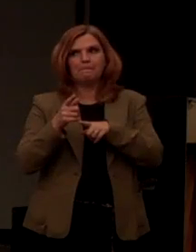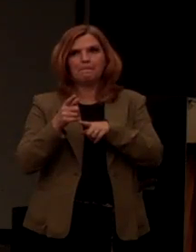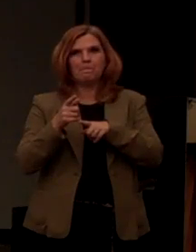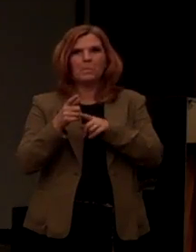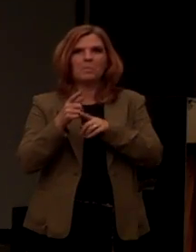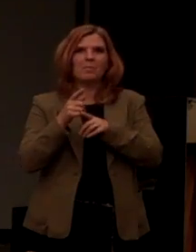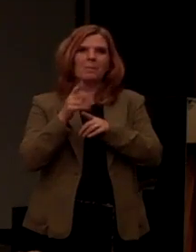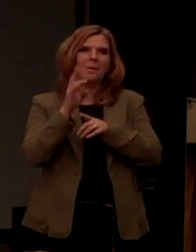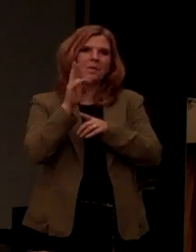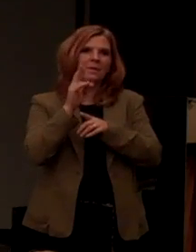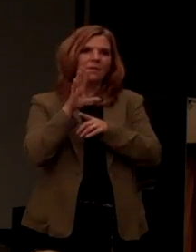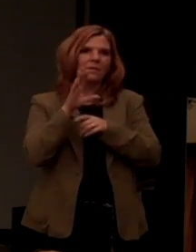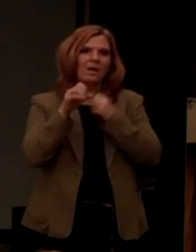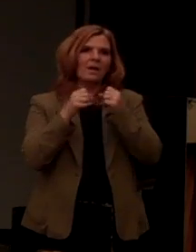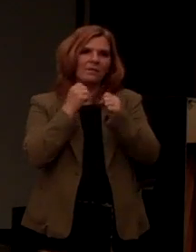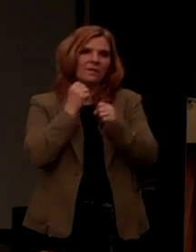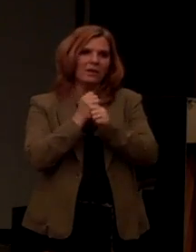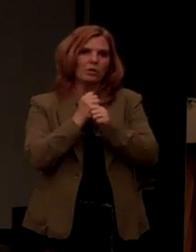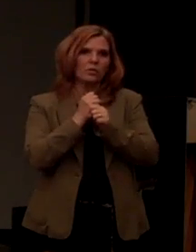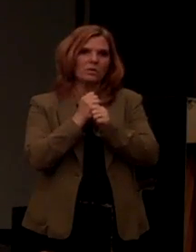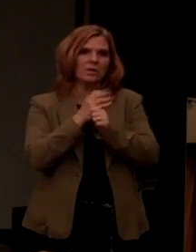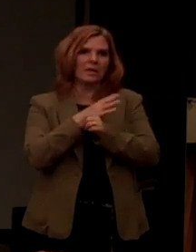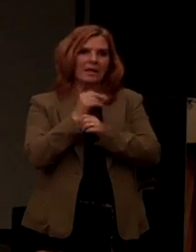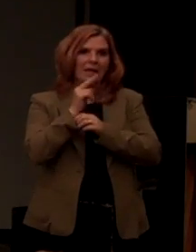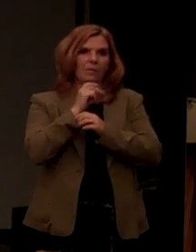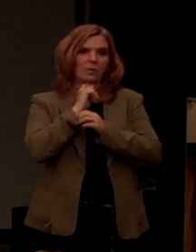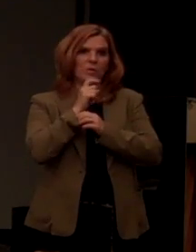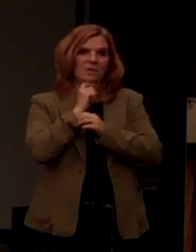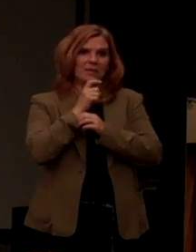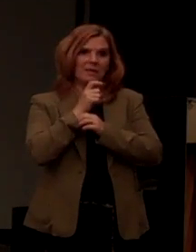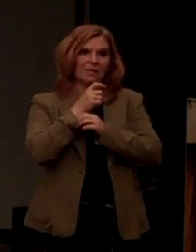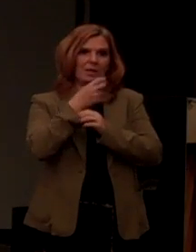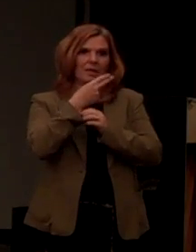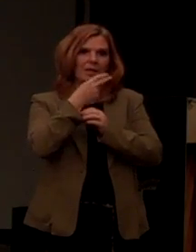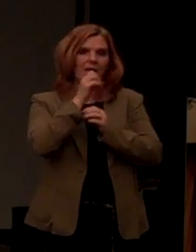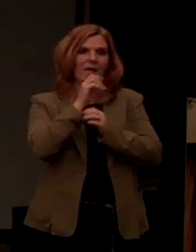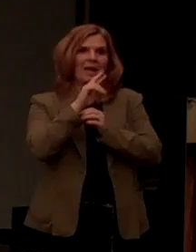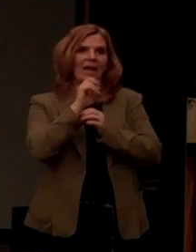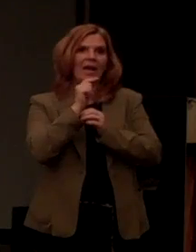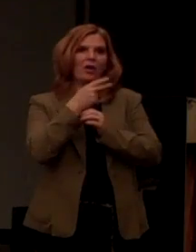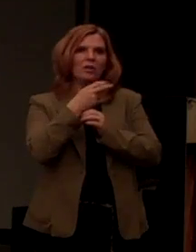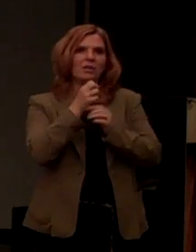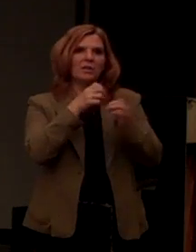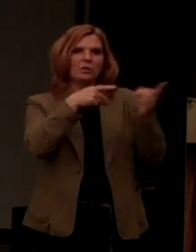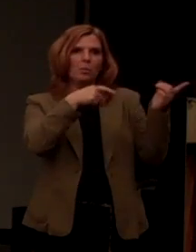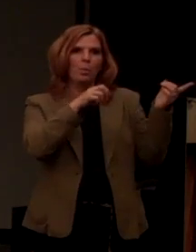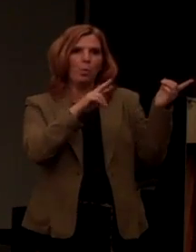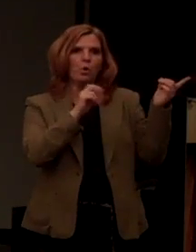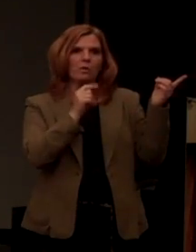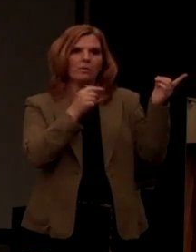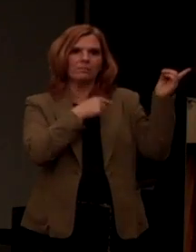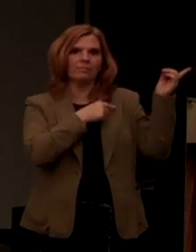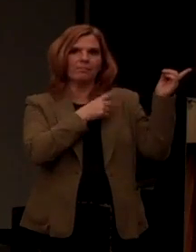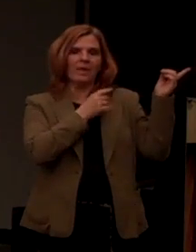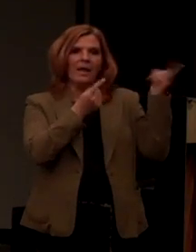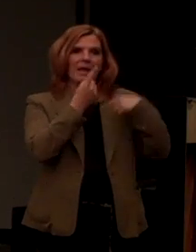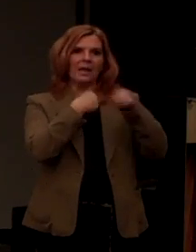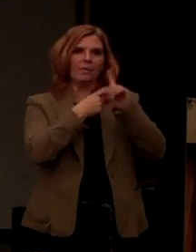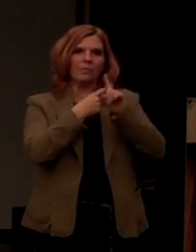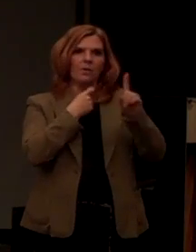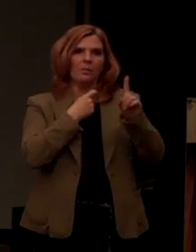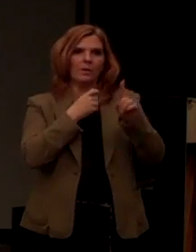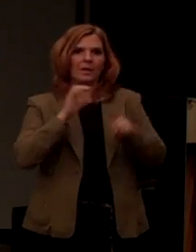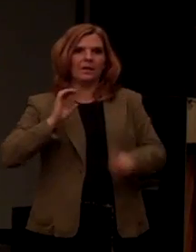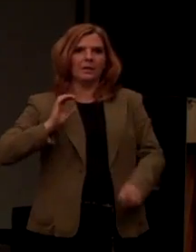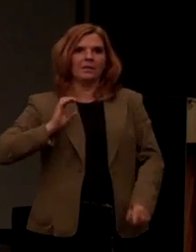maybe 75 years, and we use steel in the Heritage Center, or Heritage Port, and it comes from